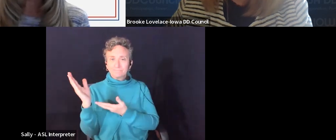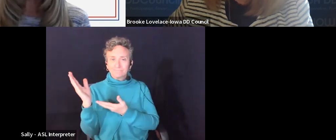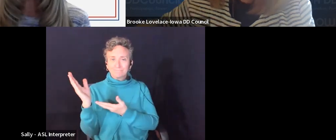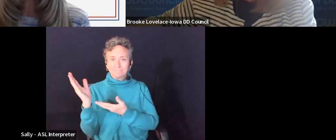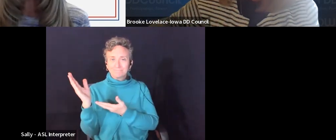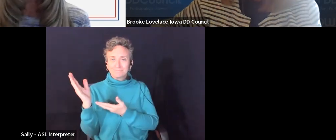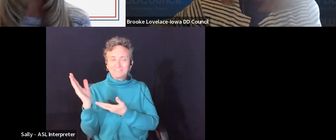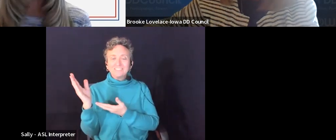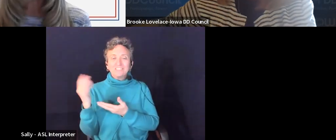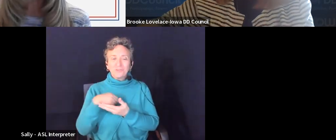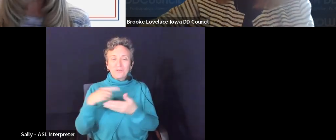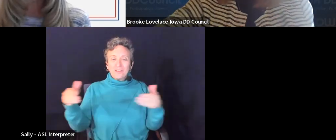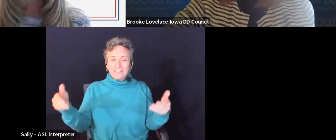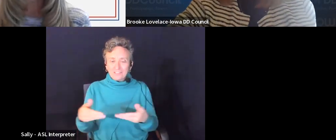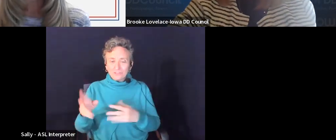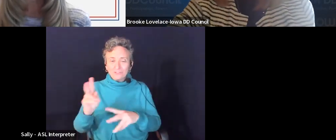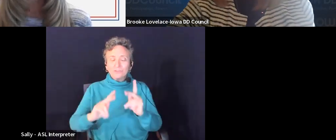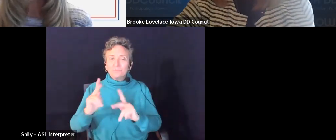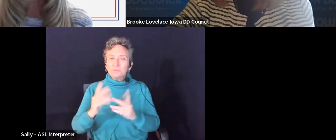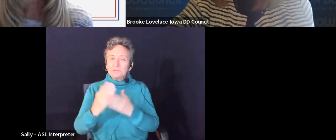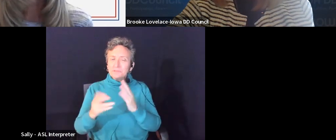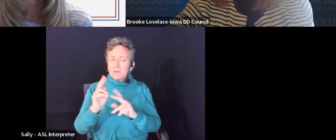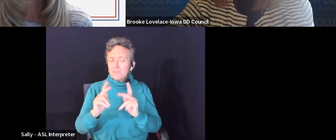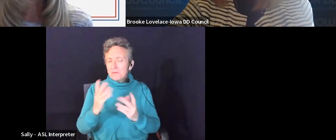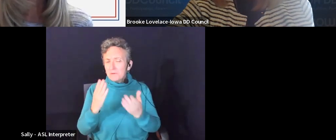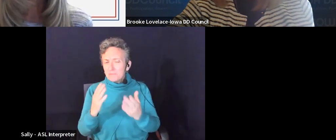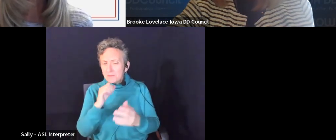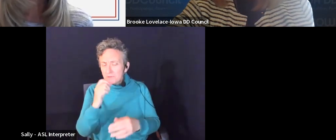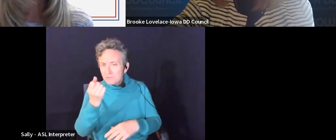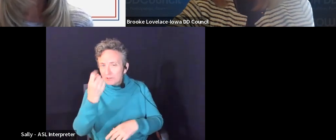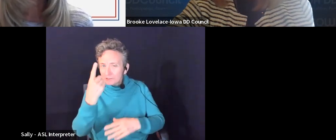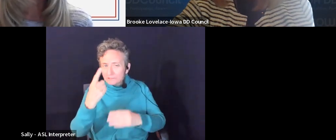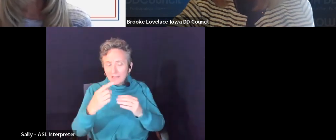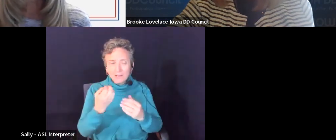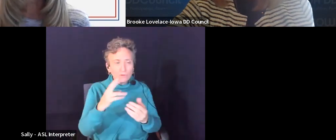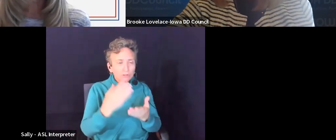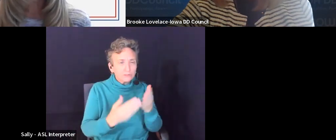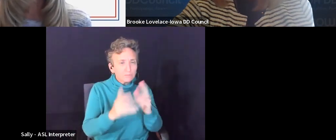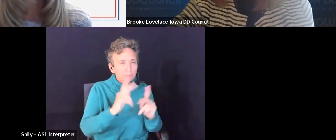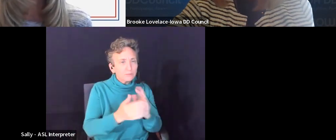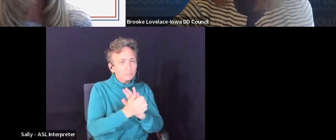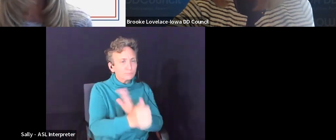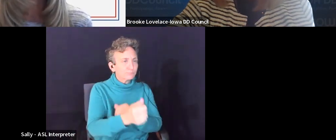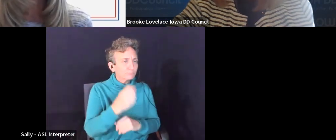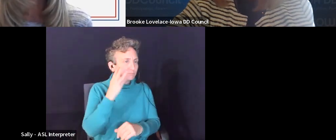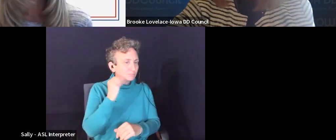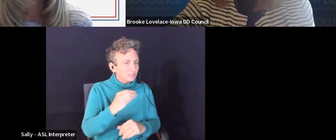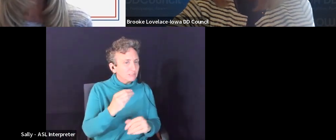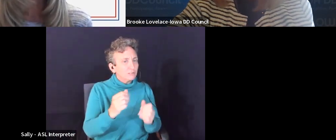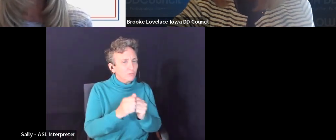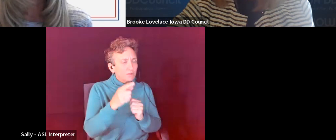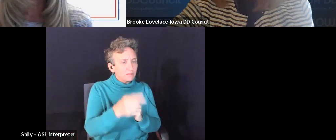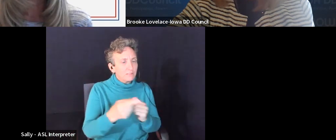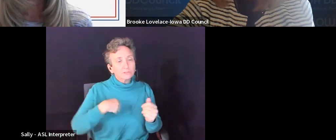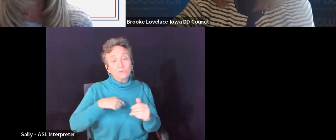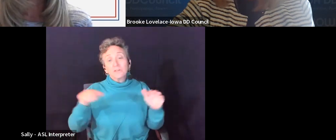introduce folks. So we know there might be some folks on this call that have experience with ABLE and others that don't. So we're going to introduce you to